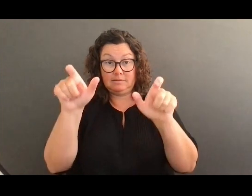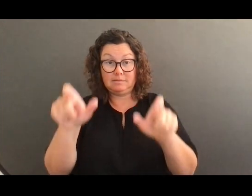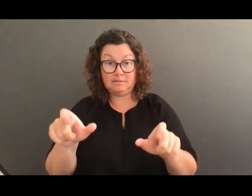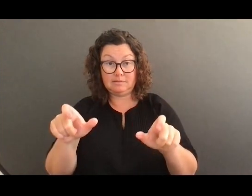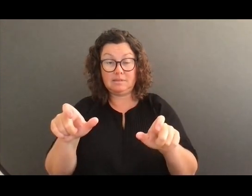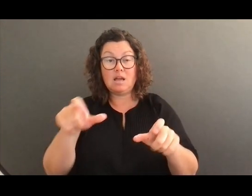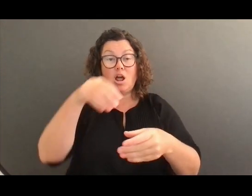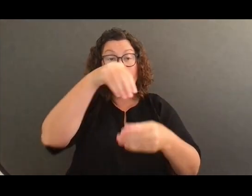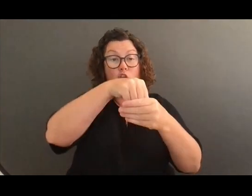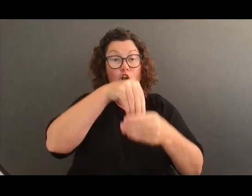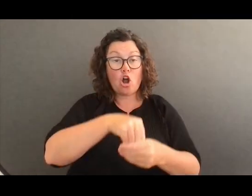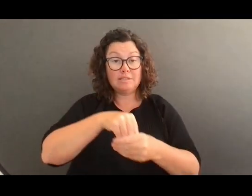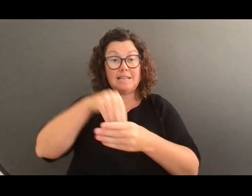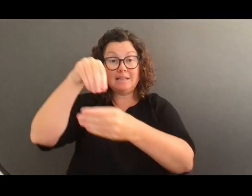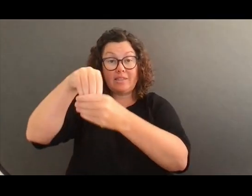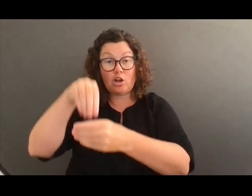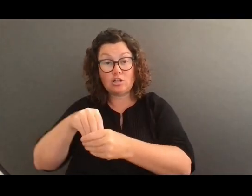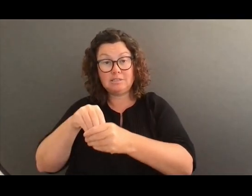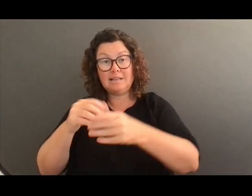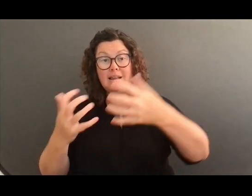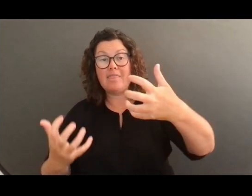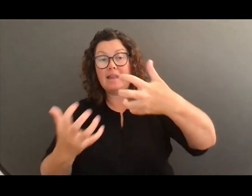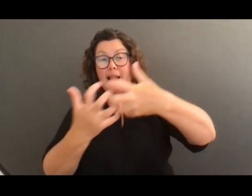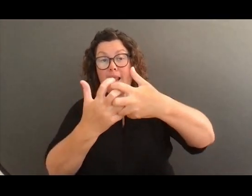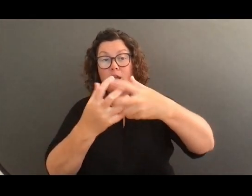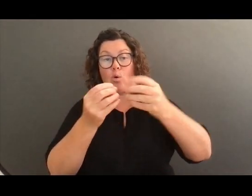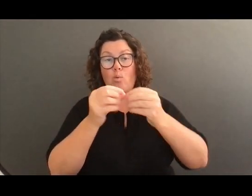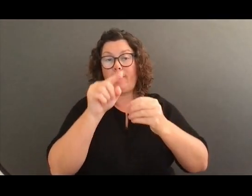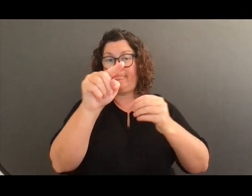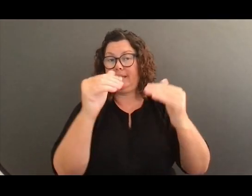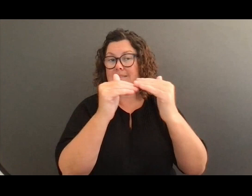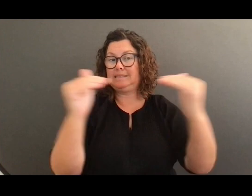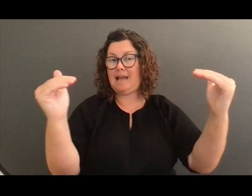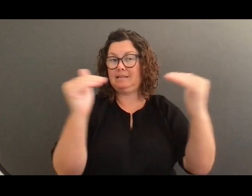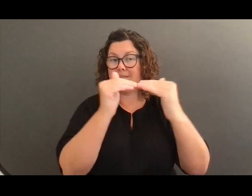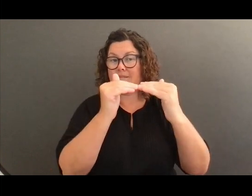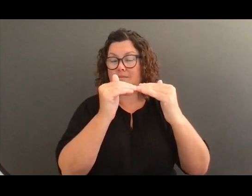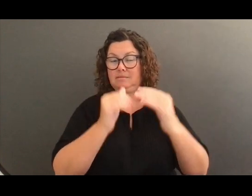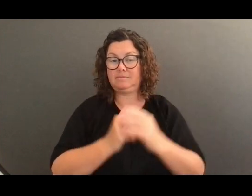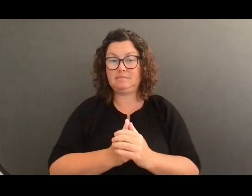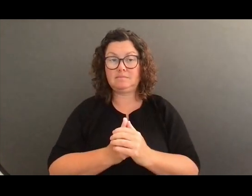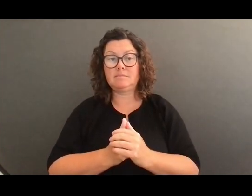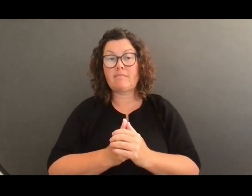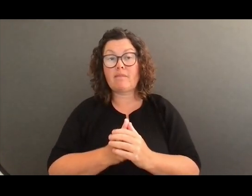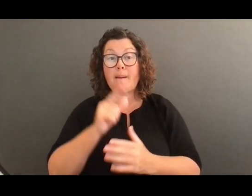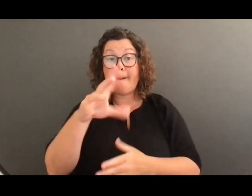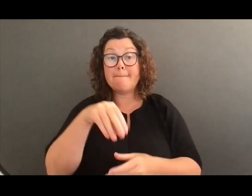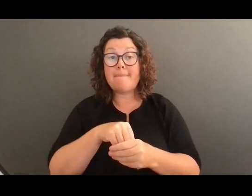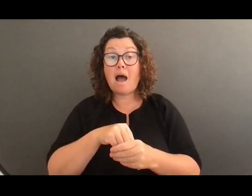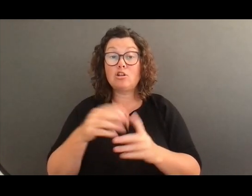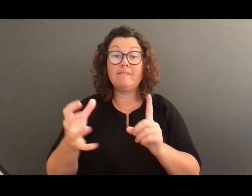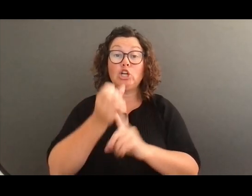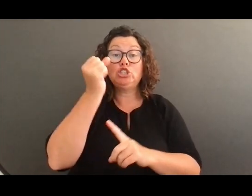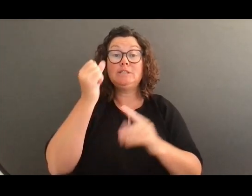that align with that part of the achievement standard. And as you can see, a part of the achievement standard might be